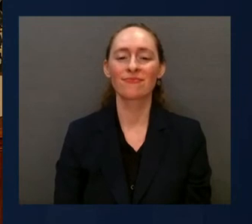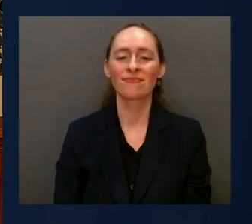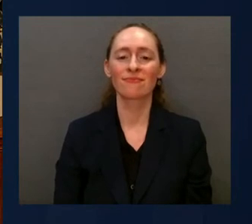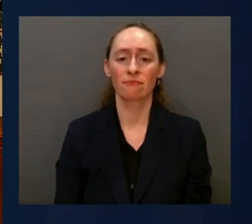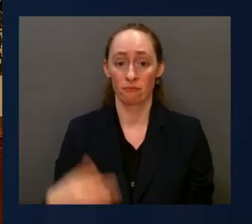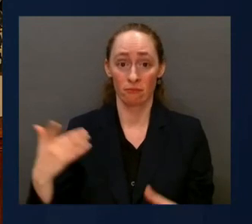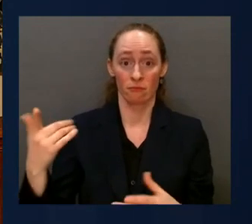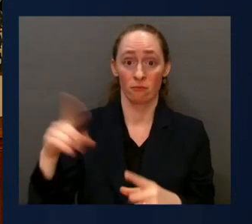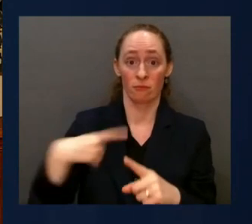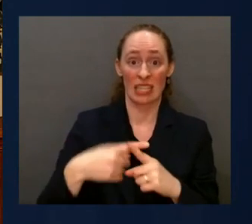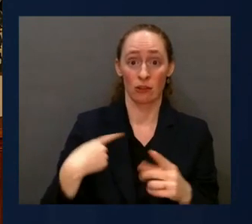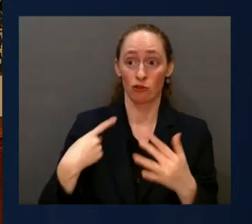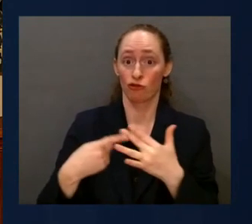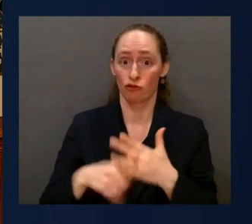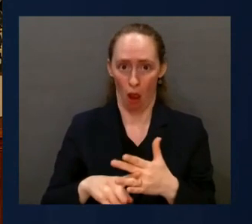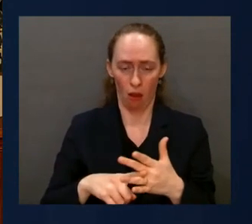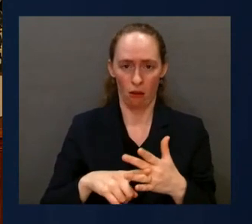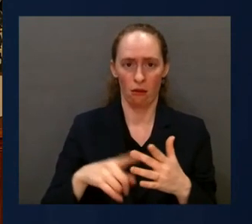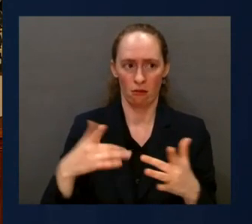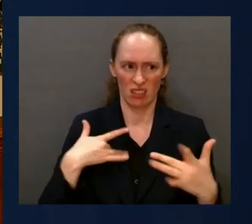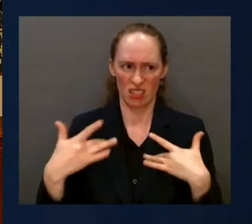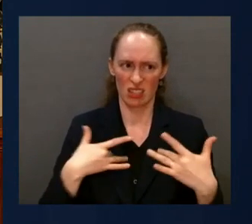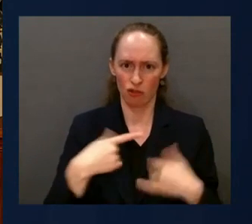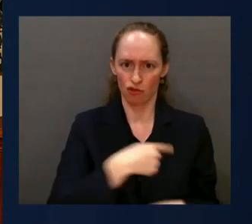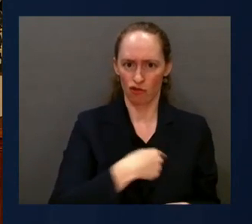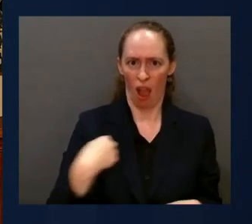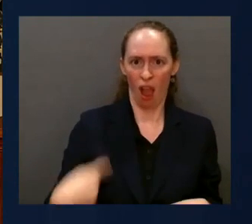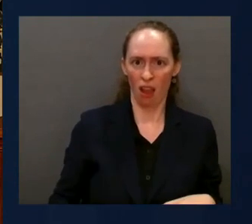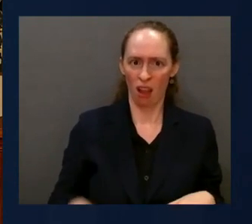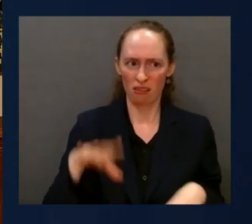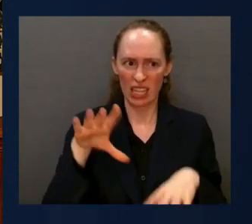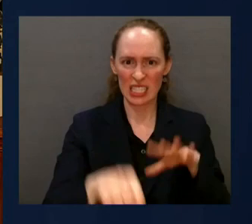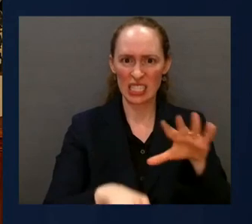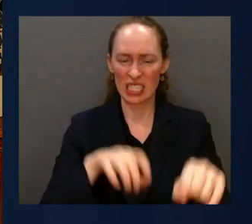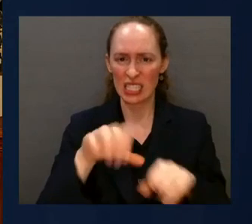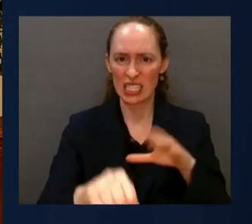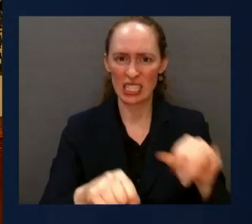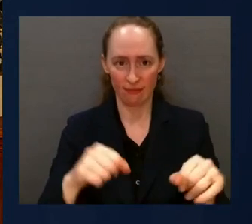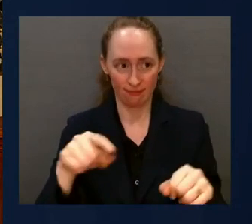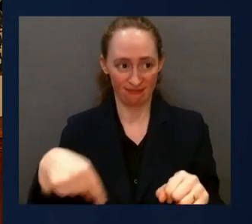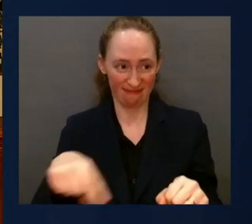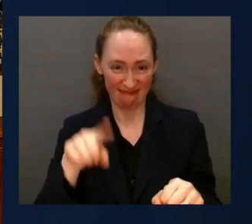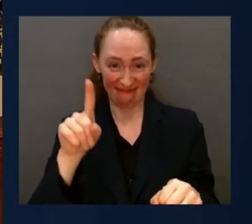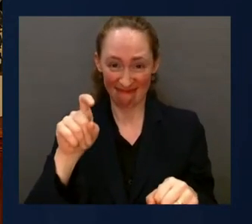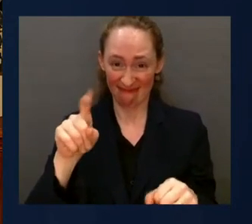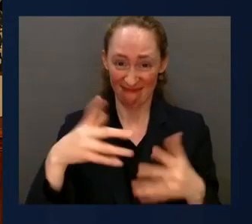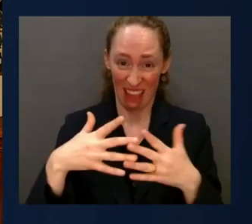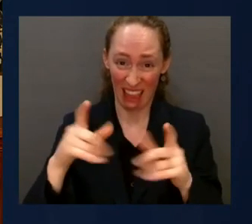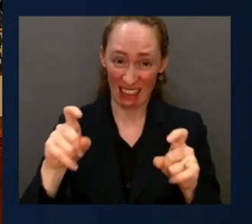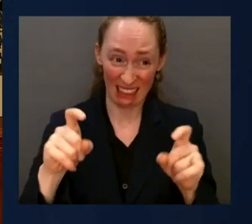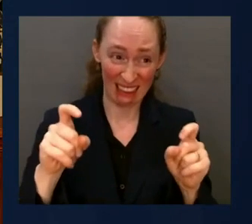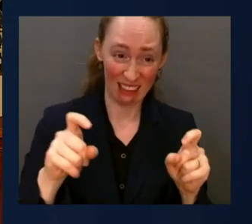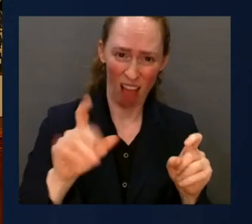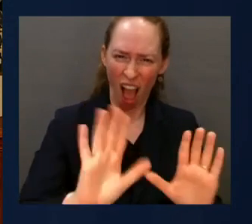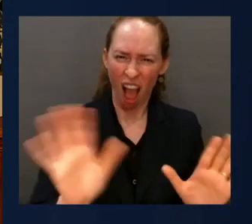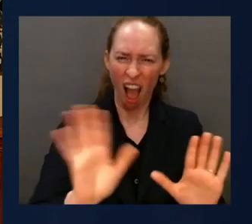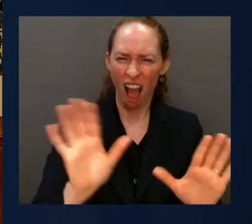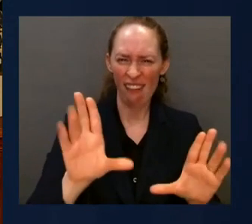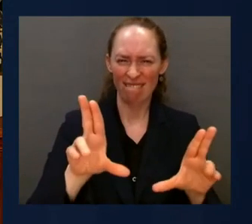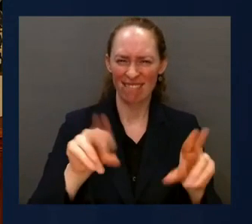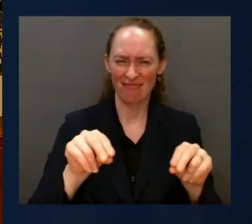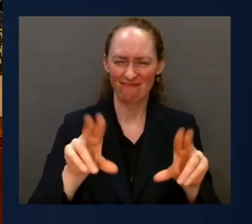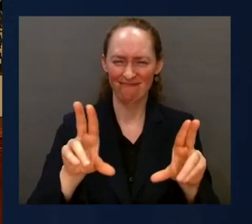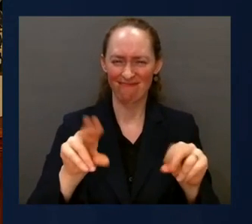world. Not anymore. We made clear, and I made clear in my personal conversations, which have been many,